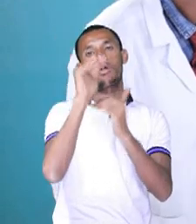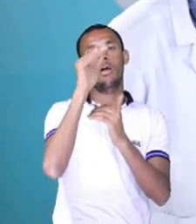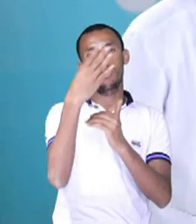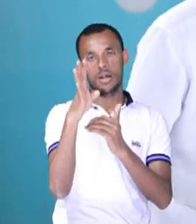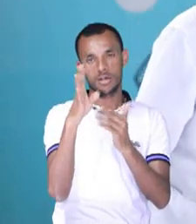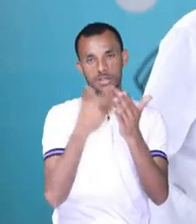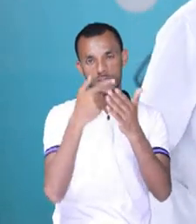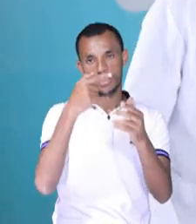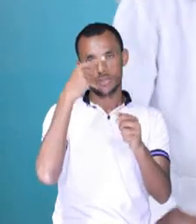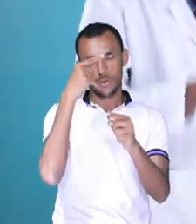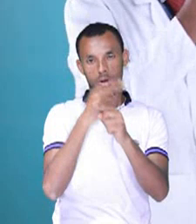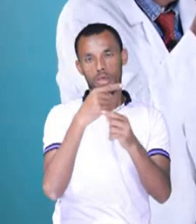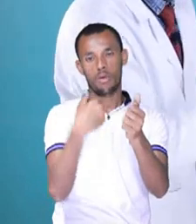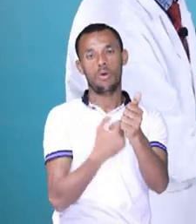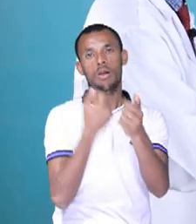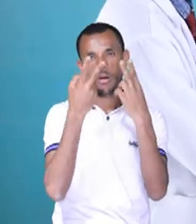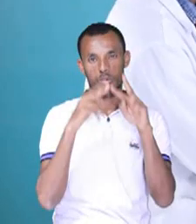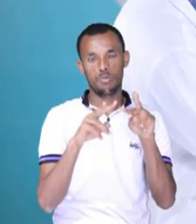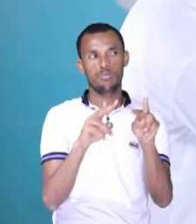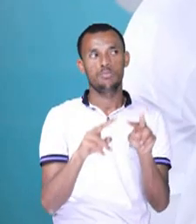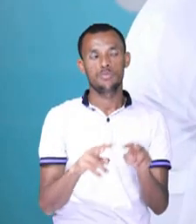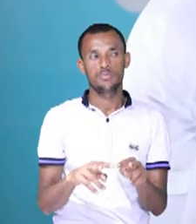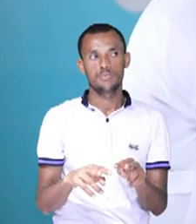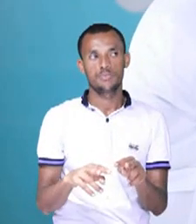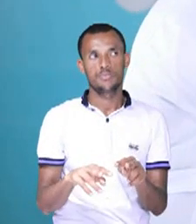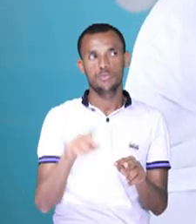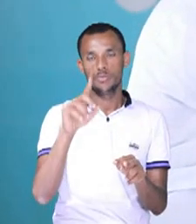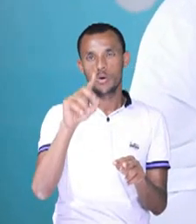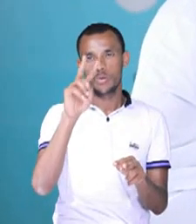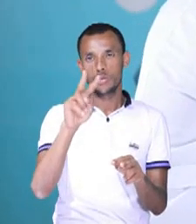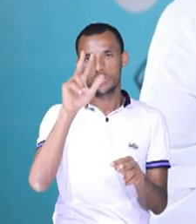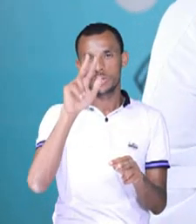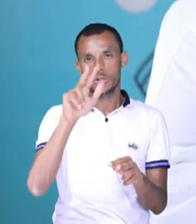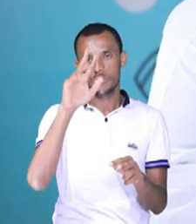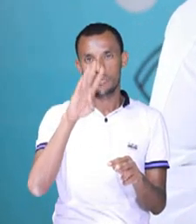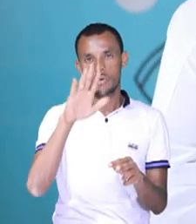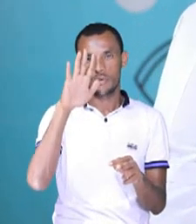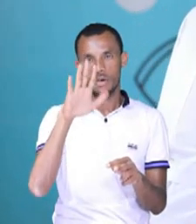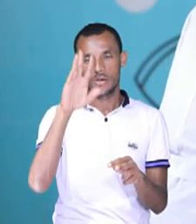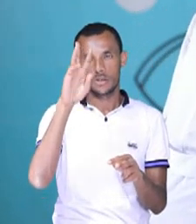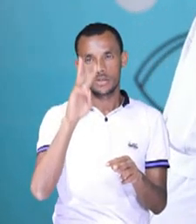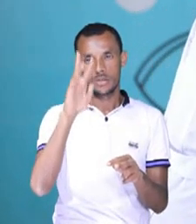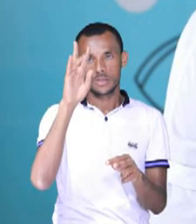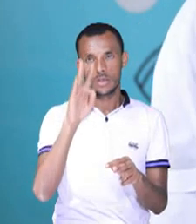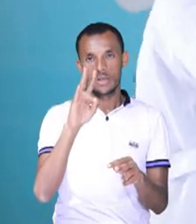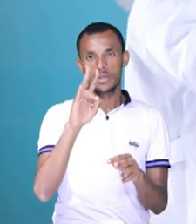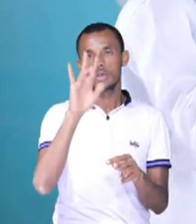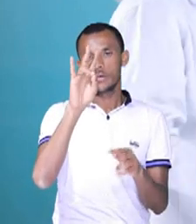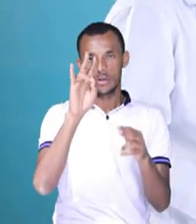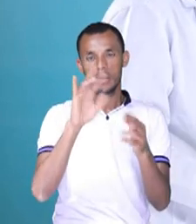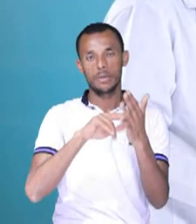is the correct order. Look, 1, 2, 3, 4, 5, 6, 7. 7